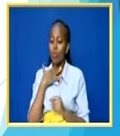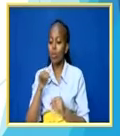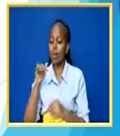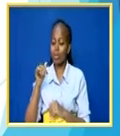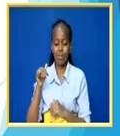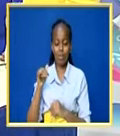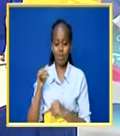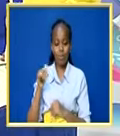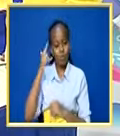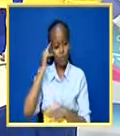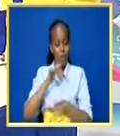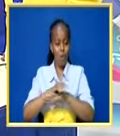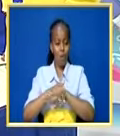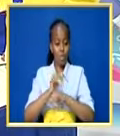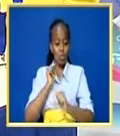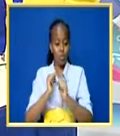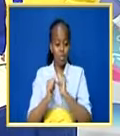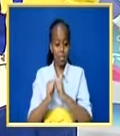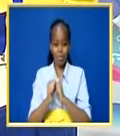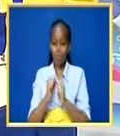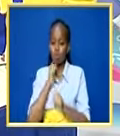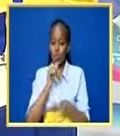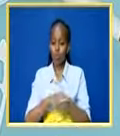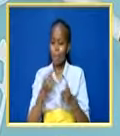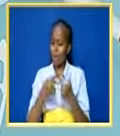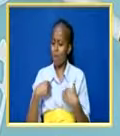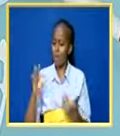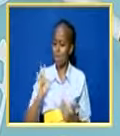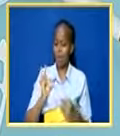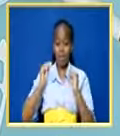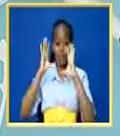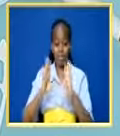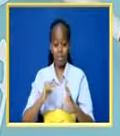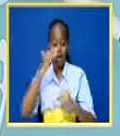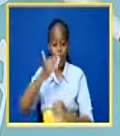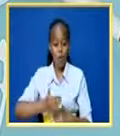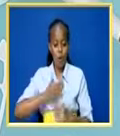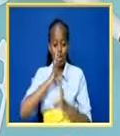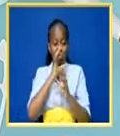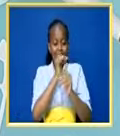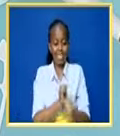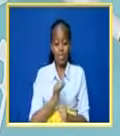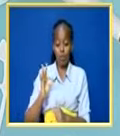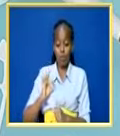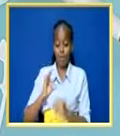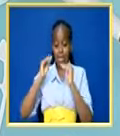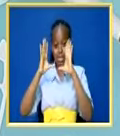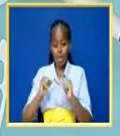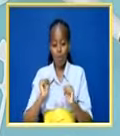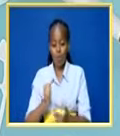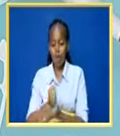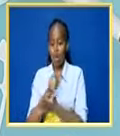those provisions, which shouldn't be the case. We have female teachers, uh-huh. and they can usually trust them and talk to them. That's right. Mm.